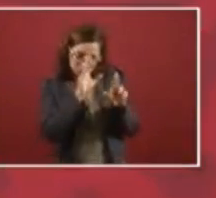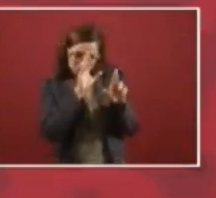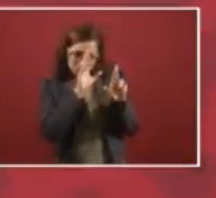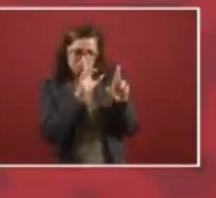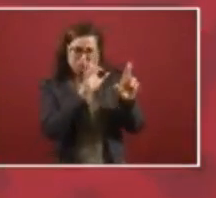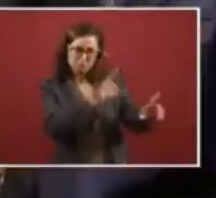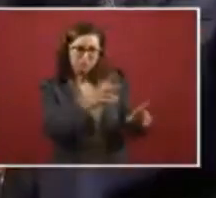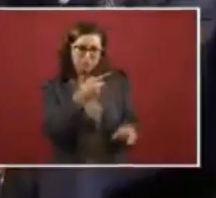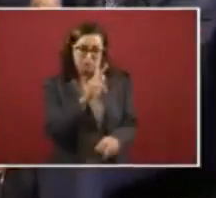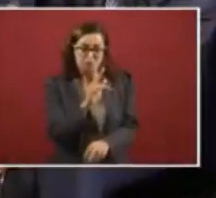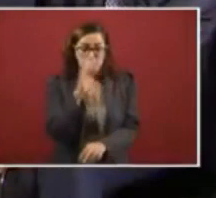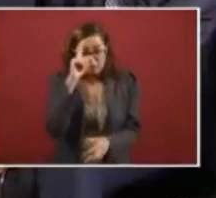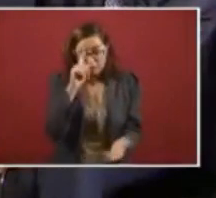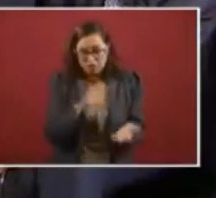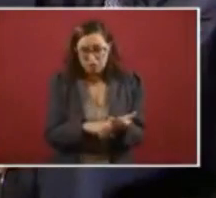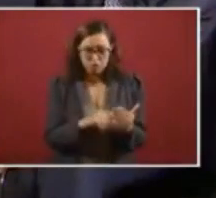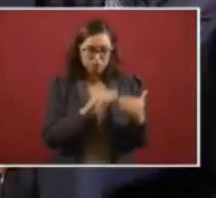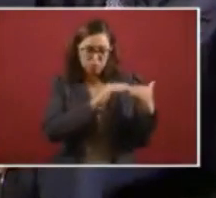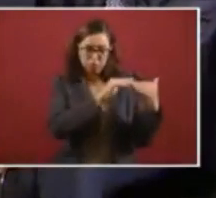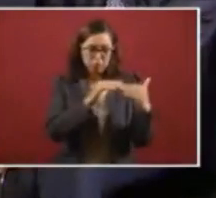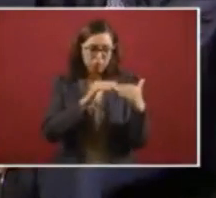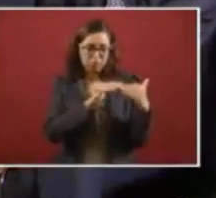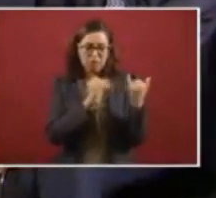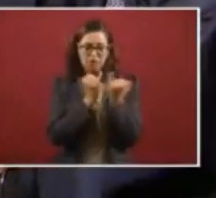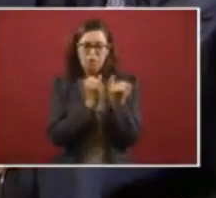But I'm talking about mine.